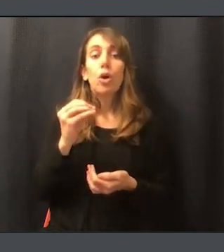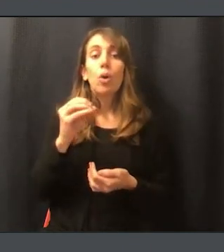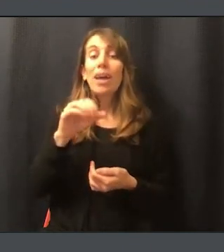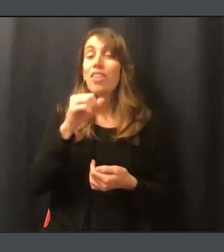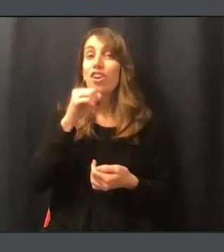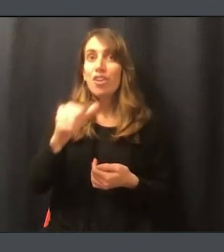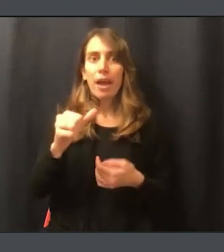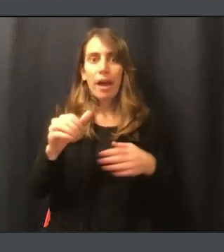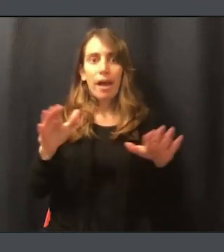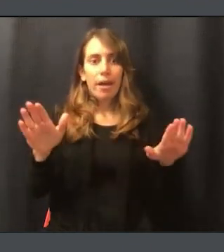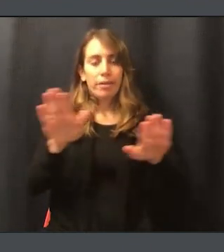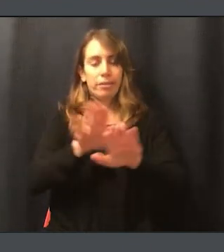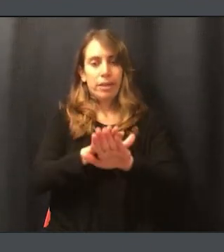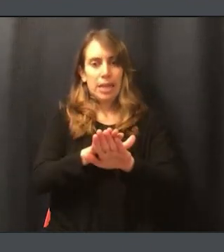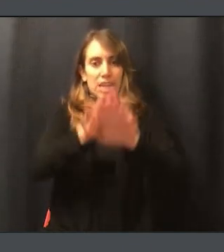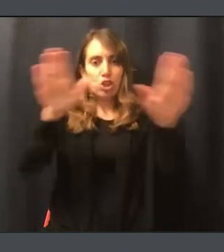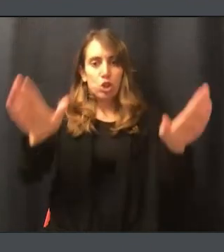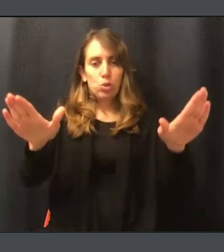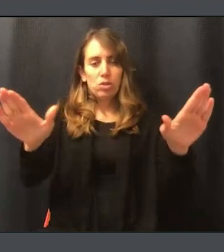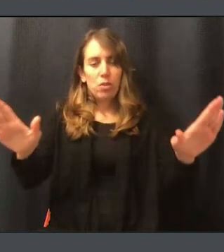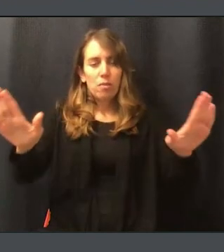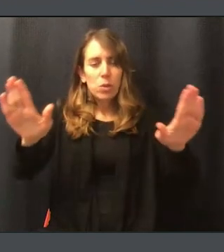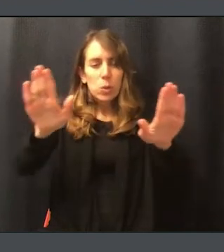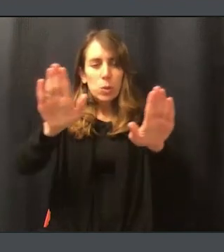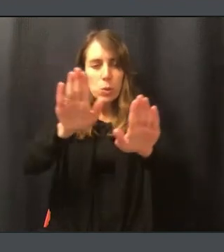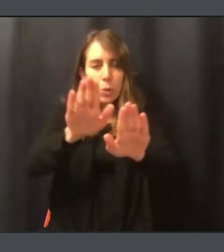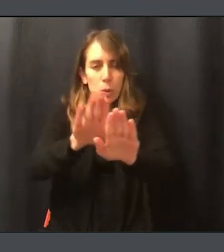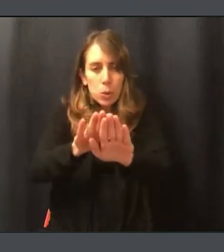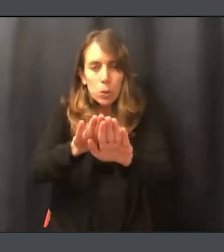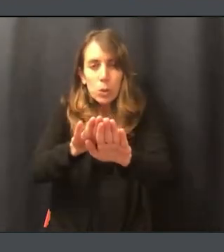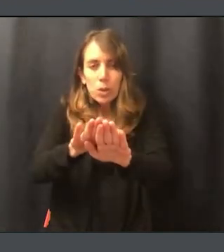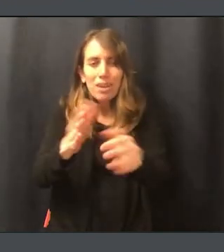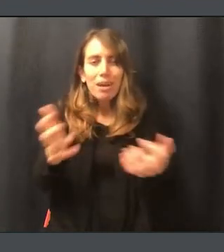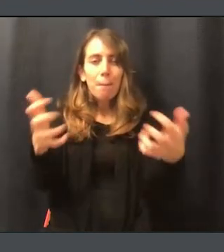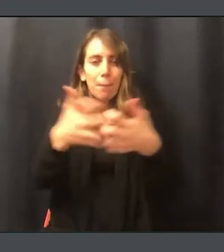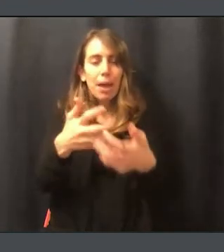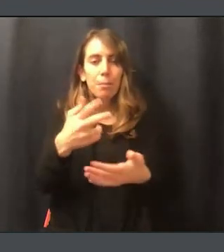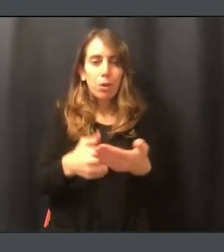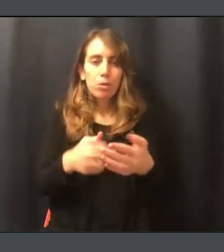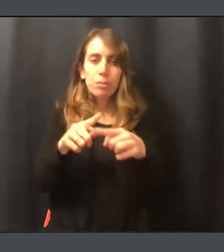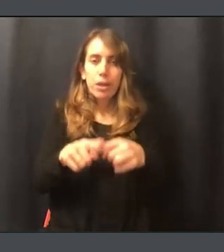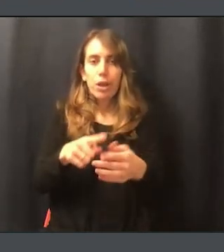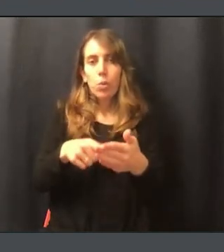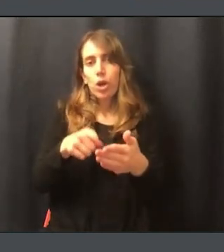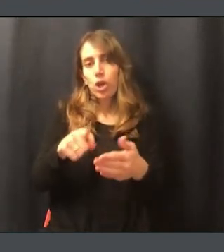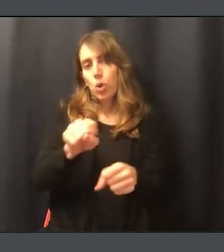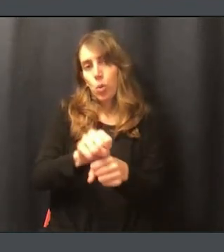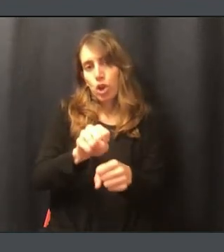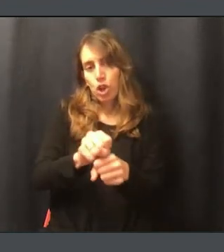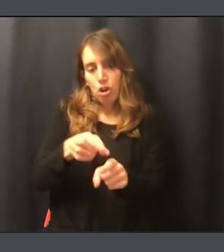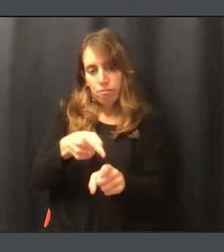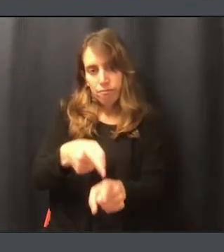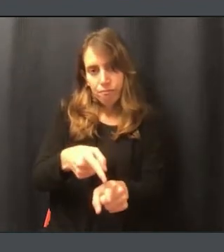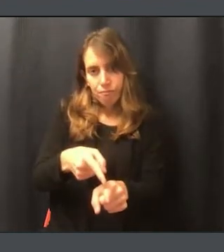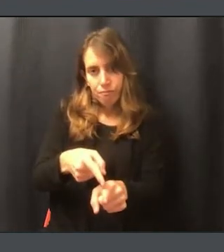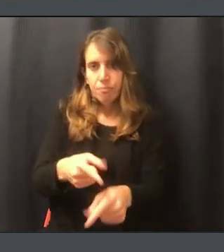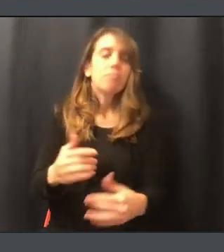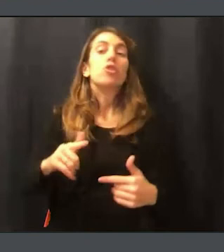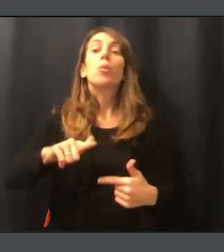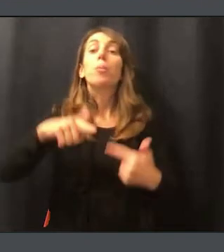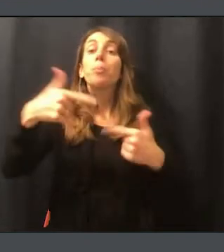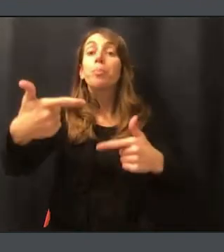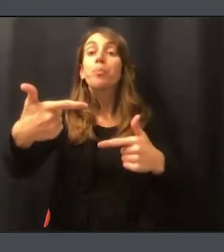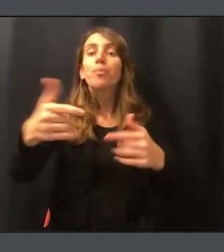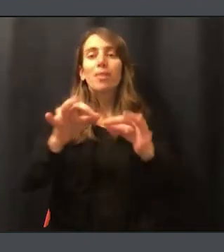exclusive. You kind of combine both, right? Depending on what it is that you're working on. These last two are just